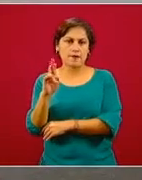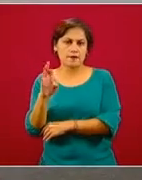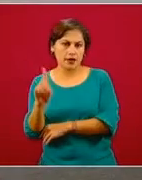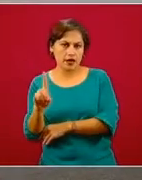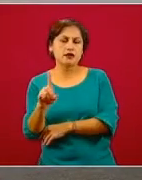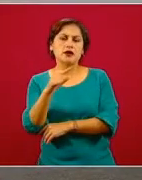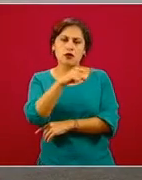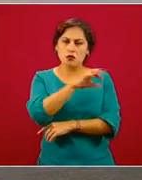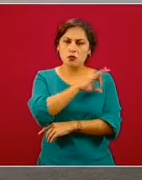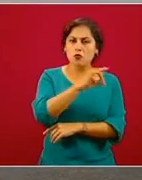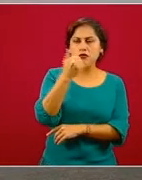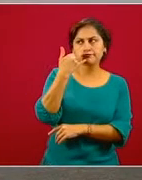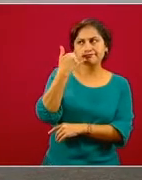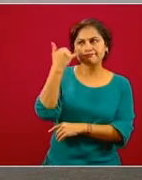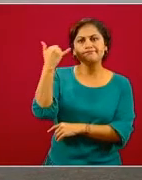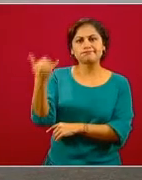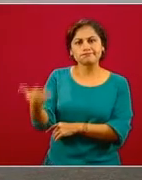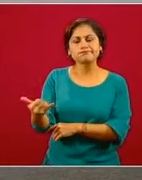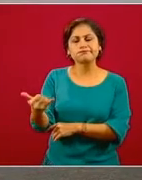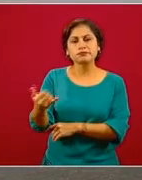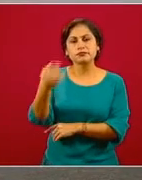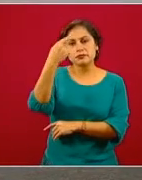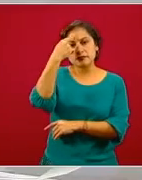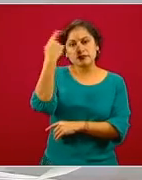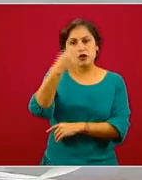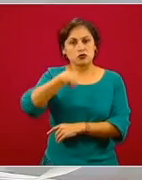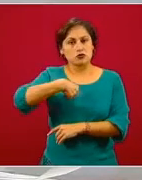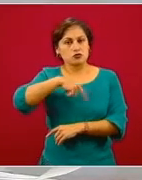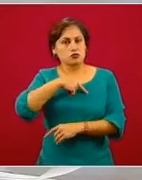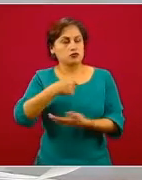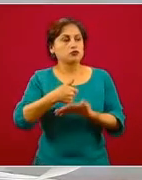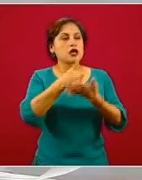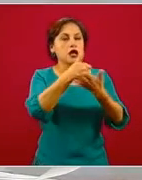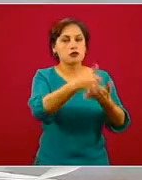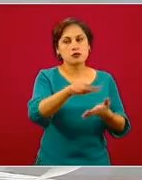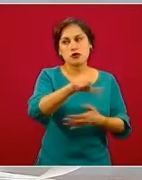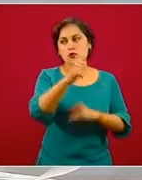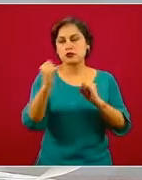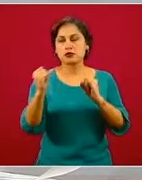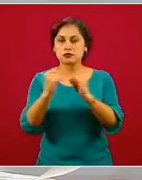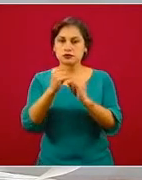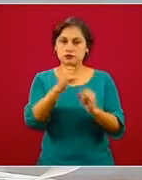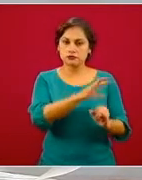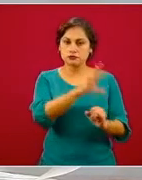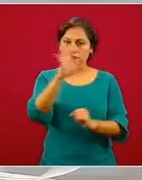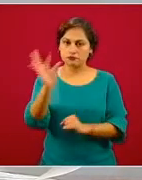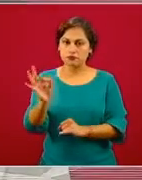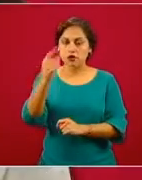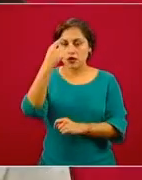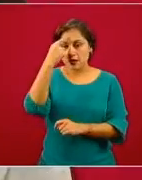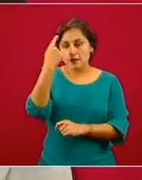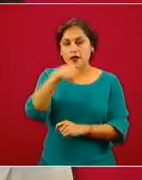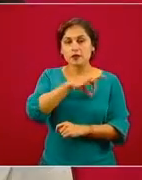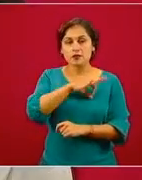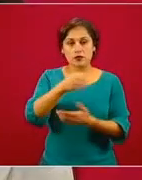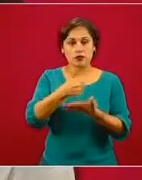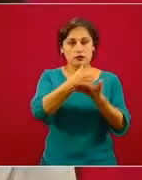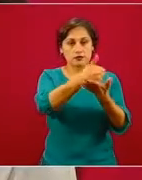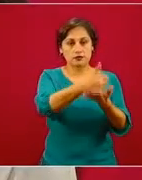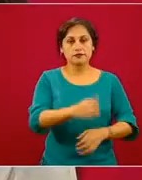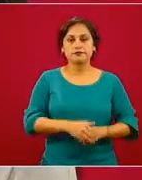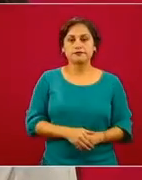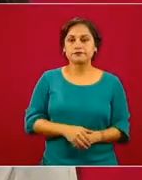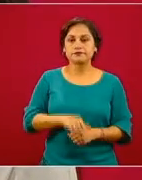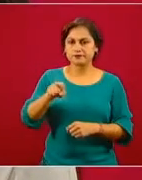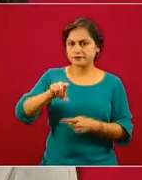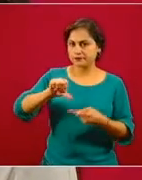will redirect you to a specialized unit that will be able to address any kind of problematic that